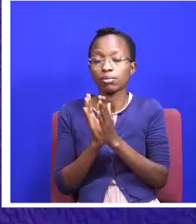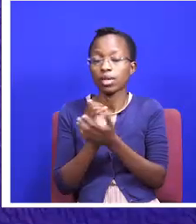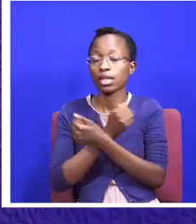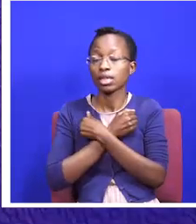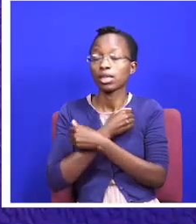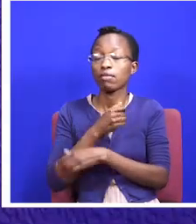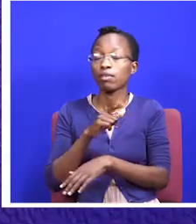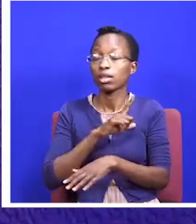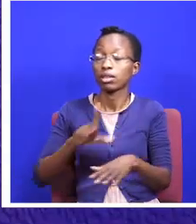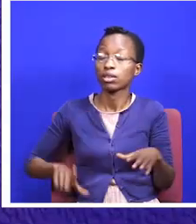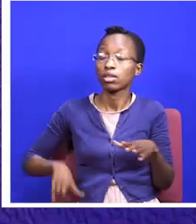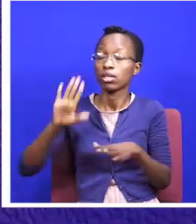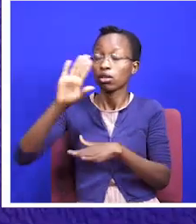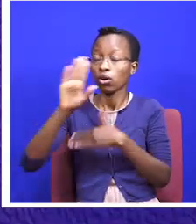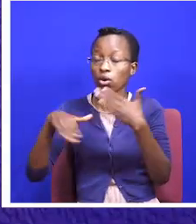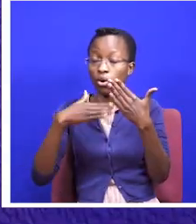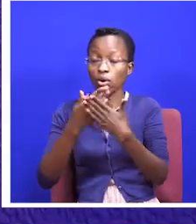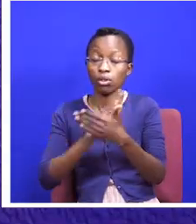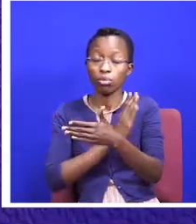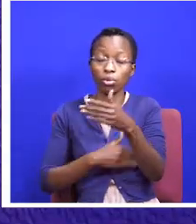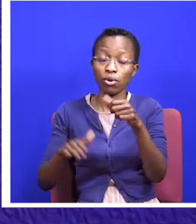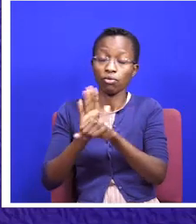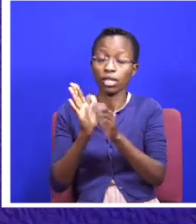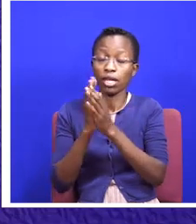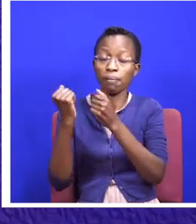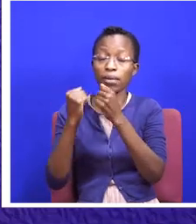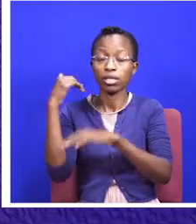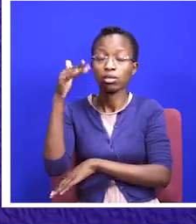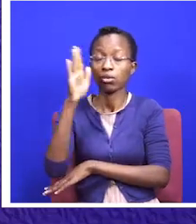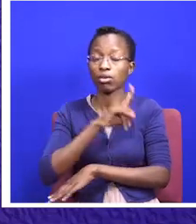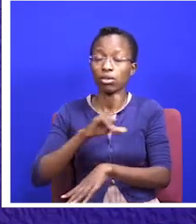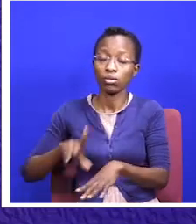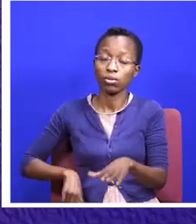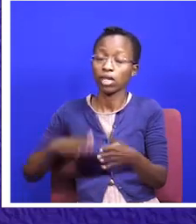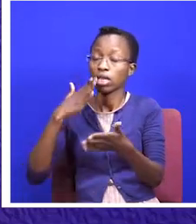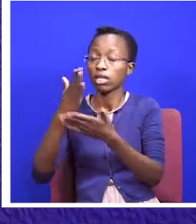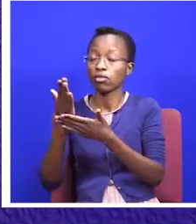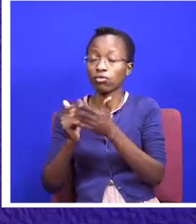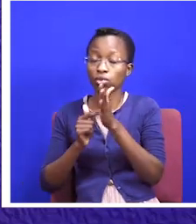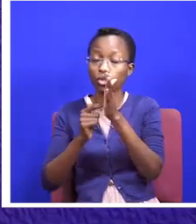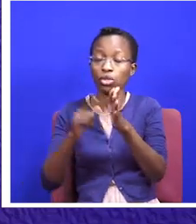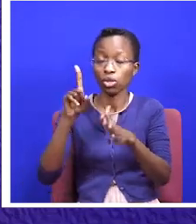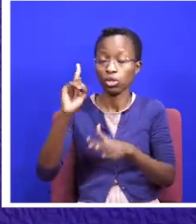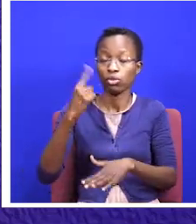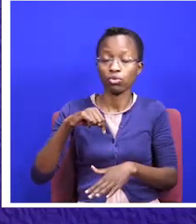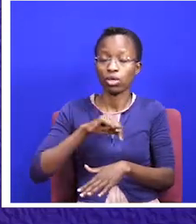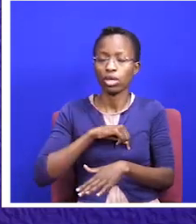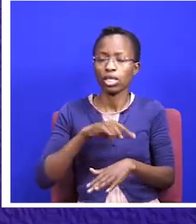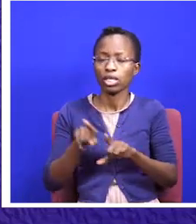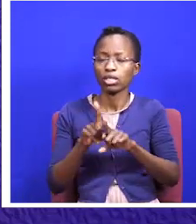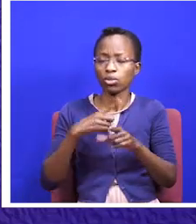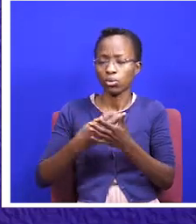loving Father, you are El Shaddai, the all-powerful and mighty God. We thank you for revealing yourself